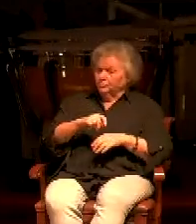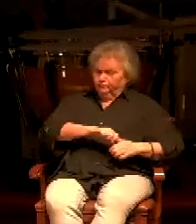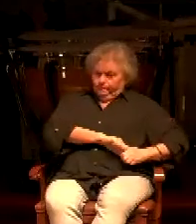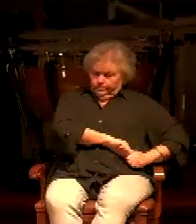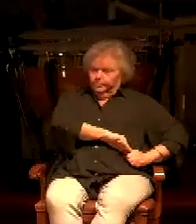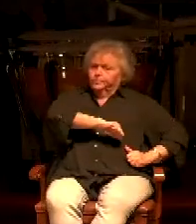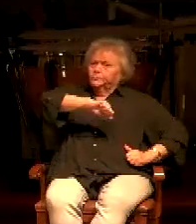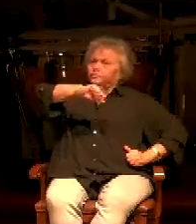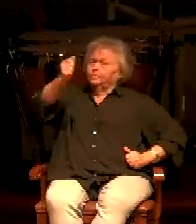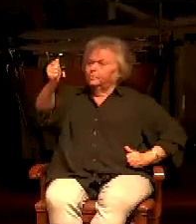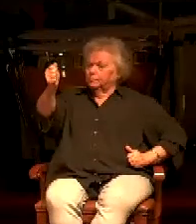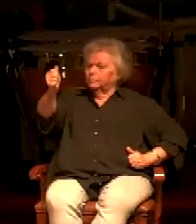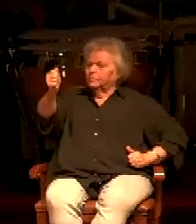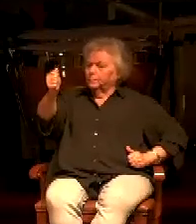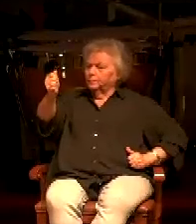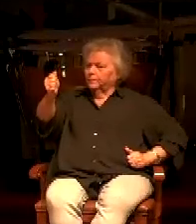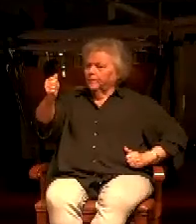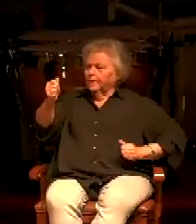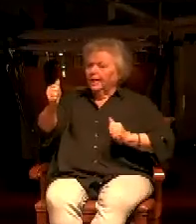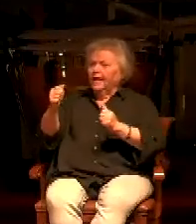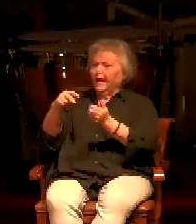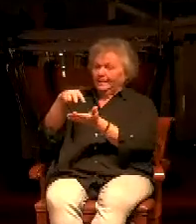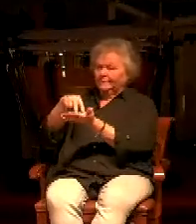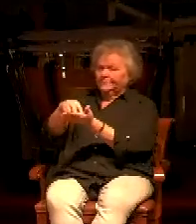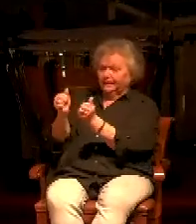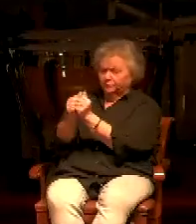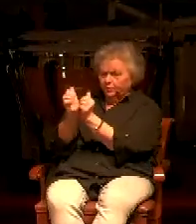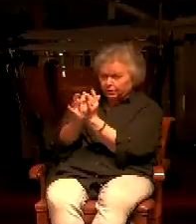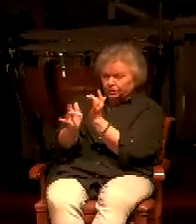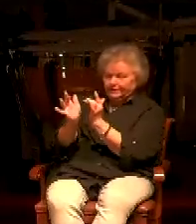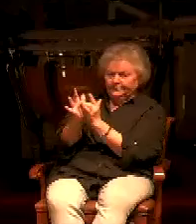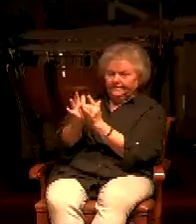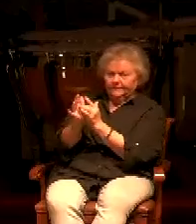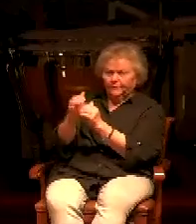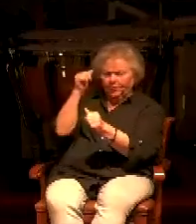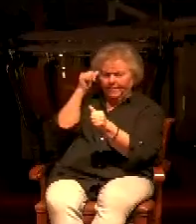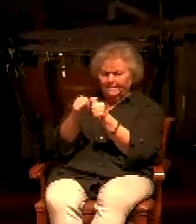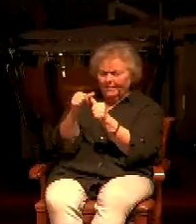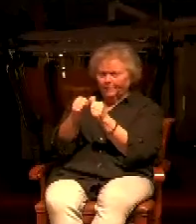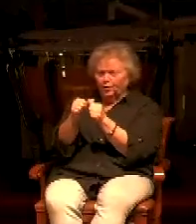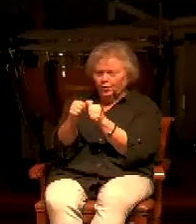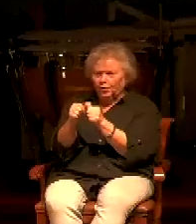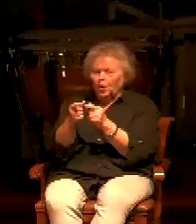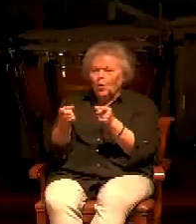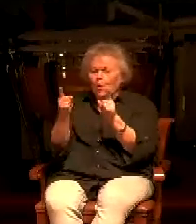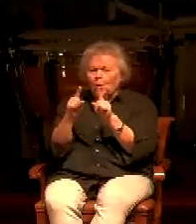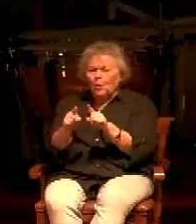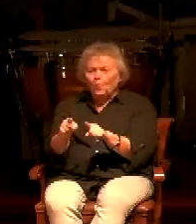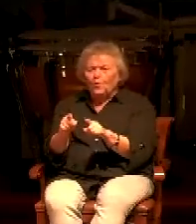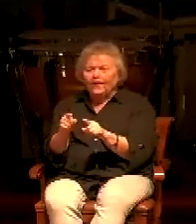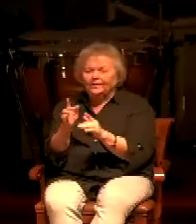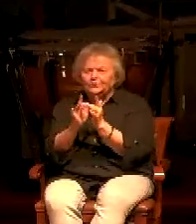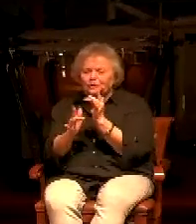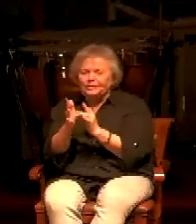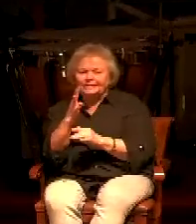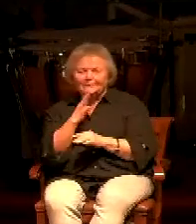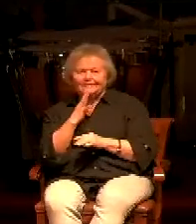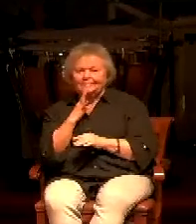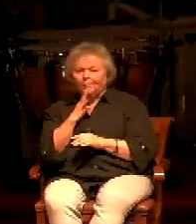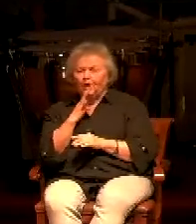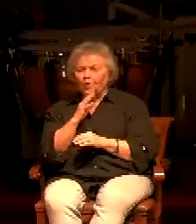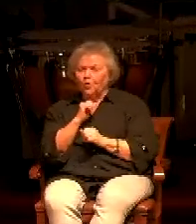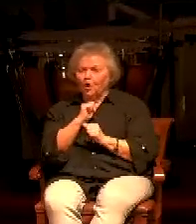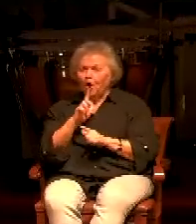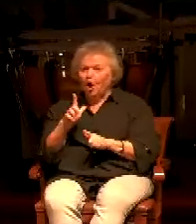11 verses of this chapter, you'll recall that when Jesus spoke, all the soldiers fell to the ground. So Jesus has displayed